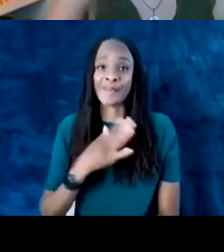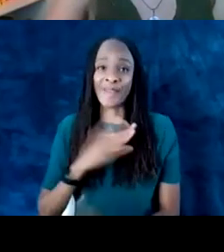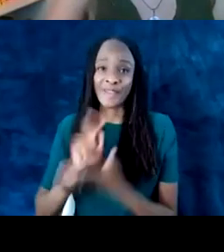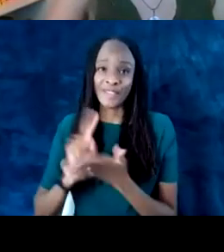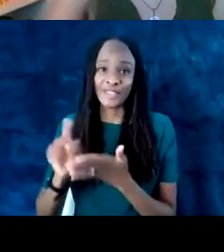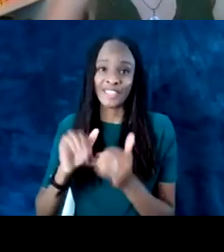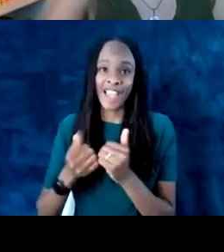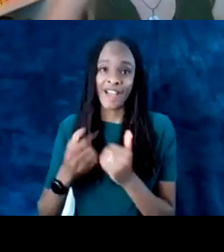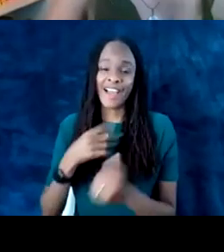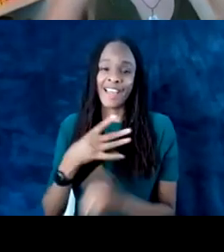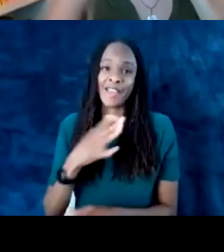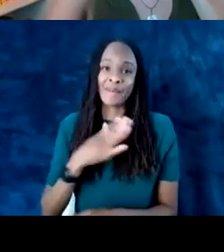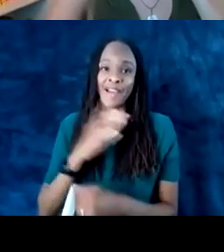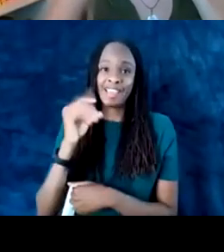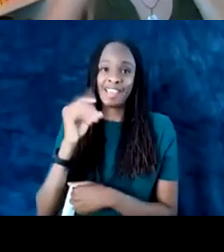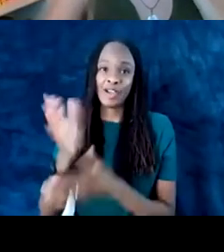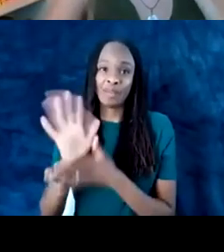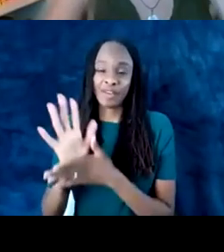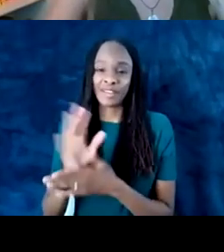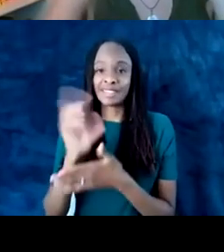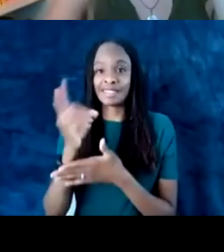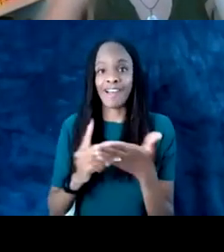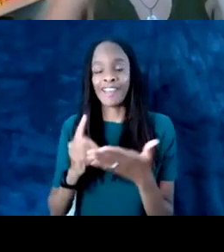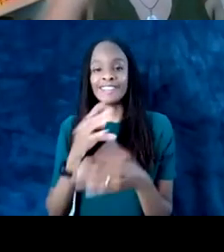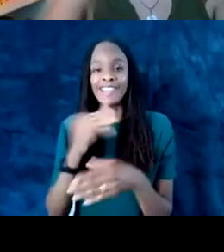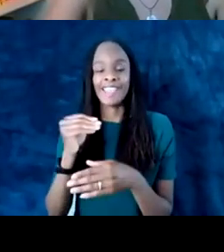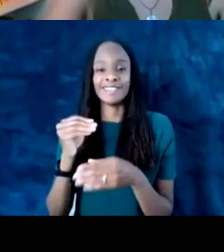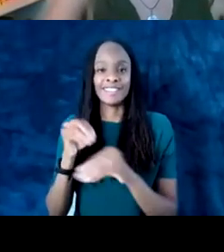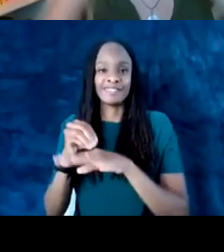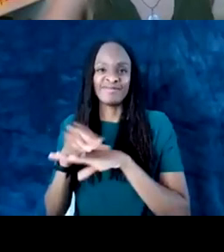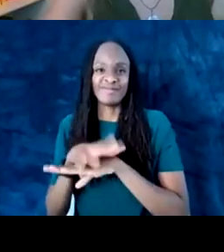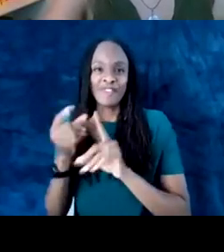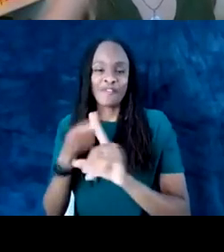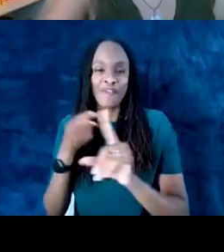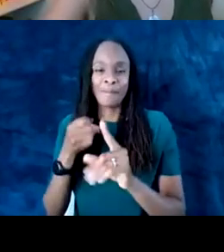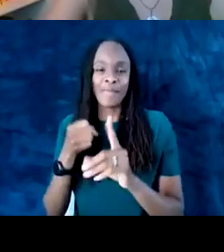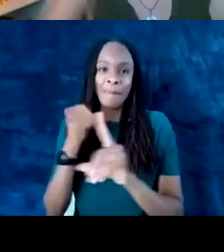like my documentaries, that they're designed or informed by impacted people. That's how I